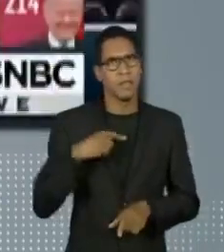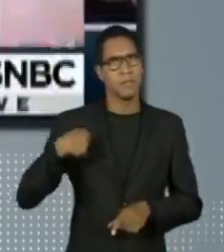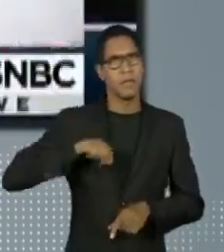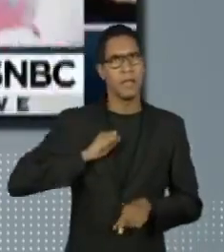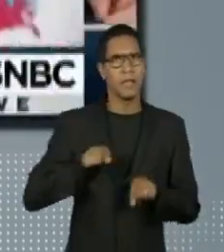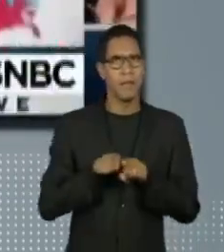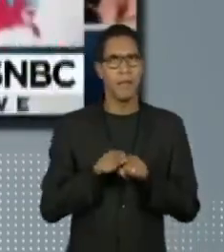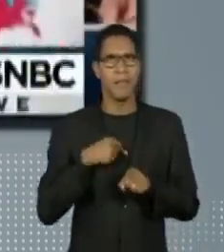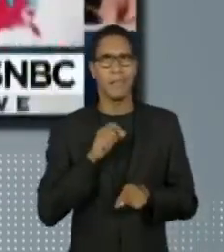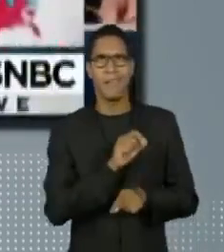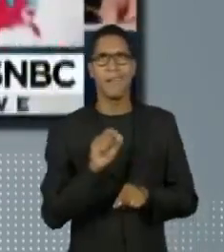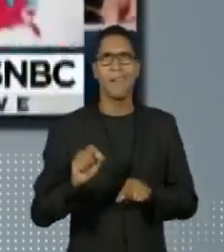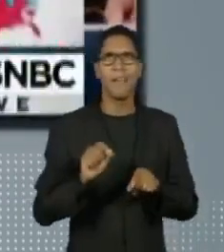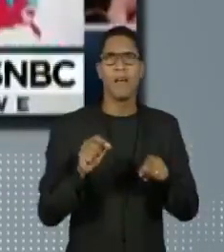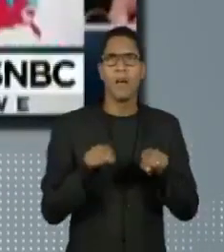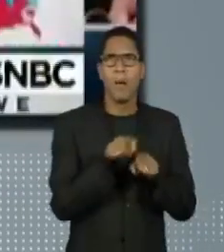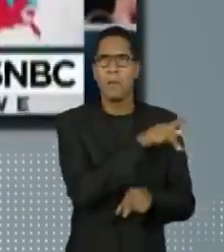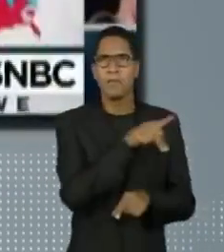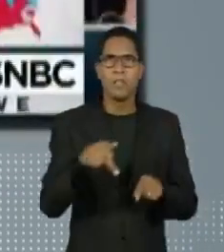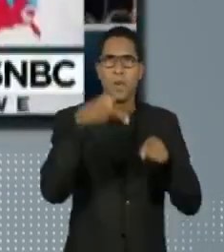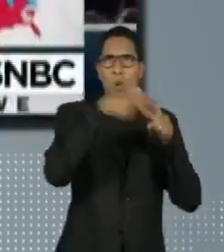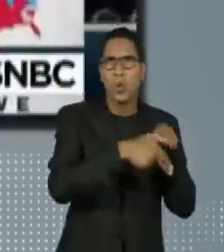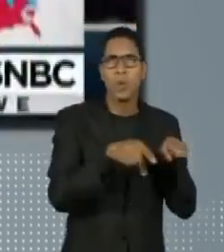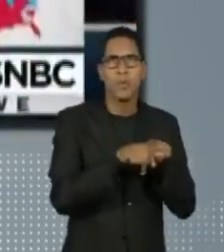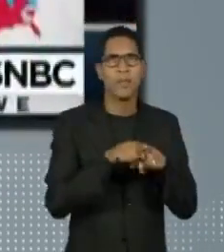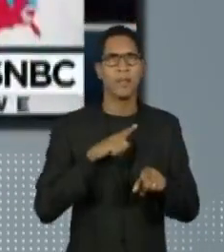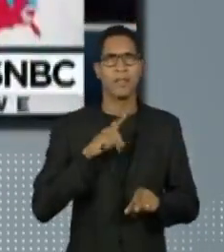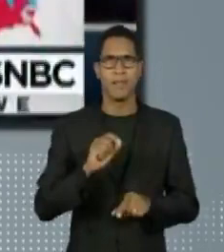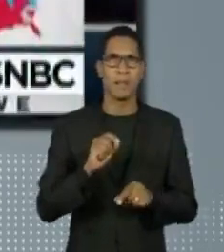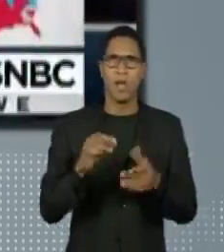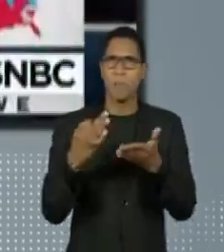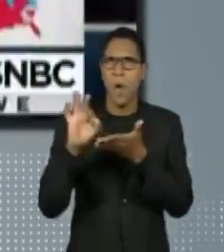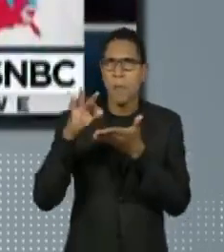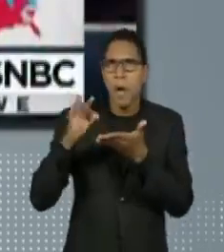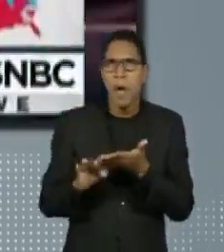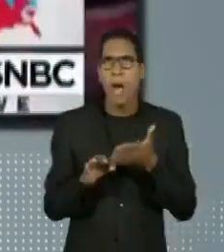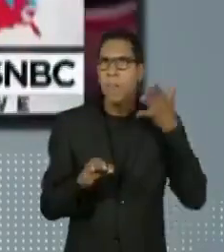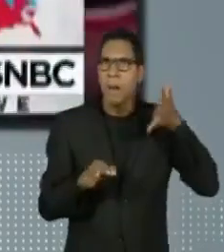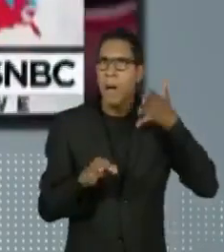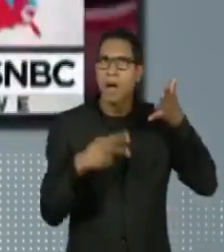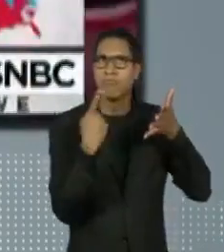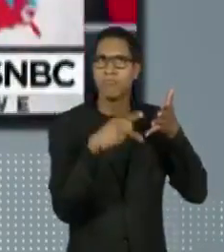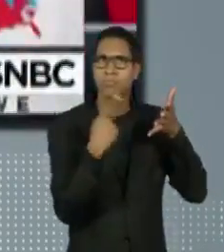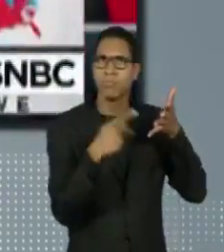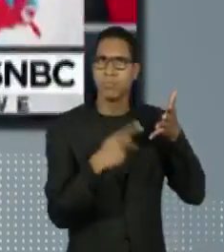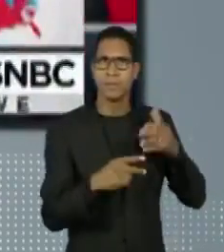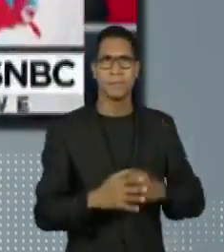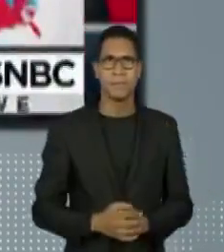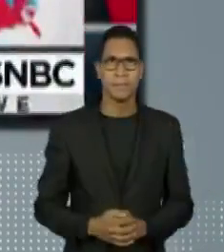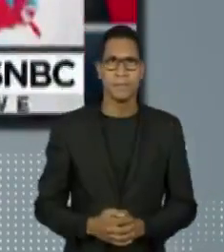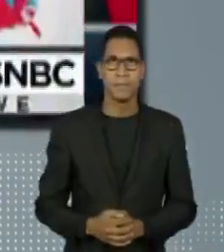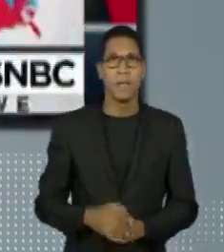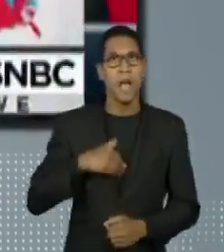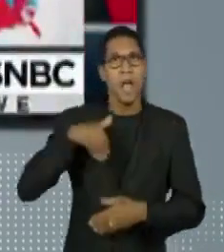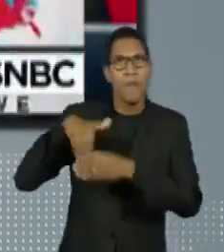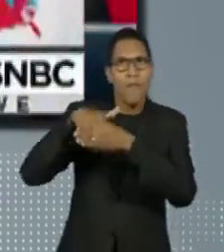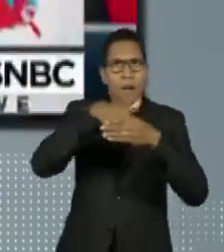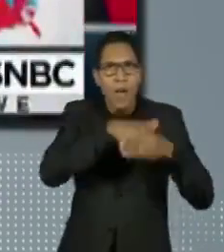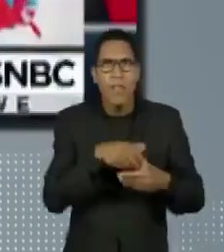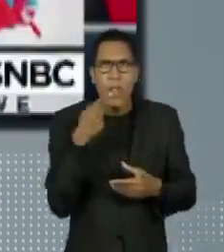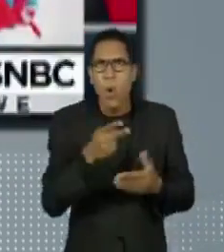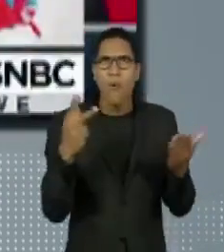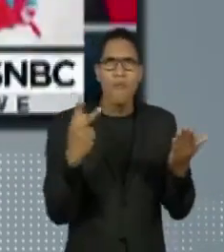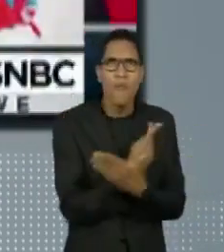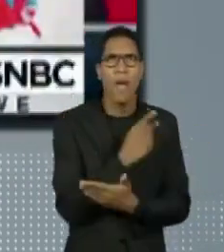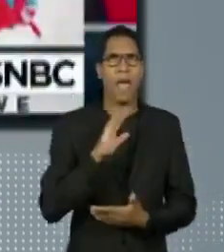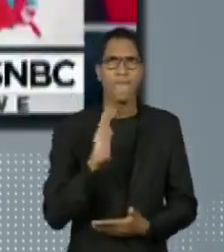only interrupting the president of the United States, but correcting the president of the United States. There are no illegal